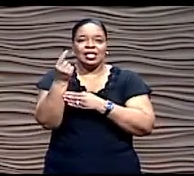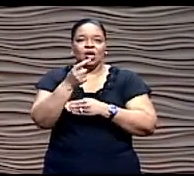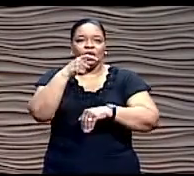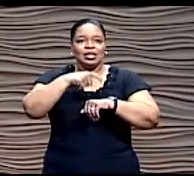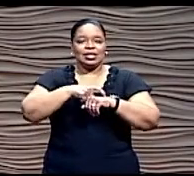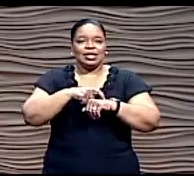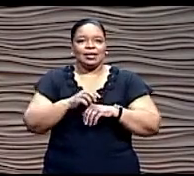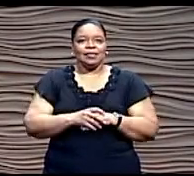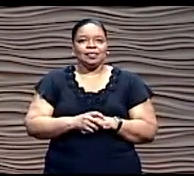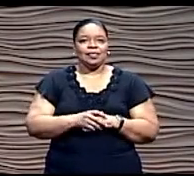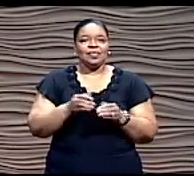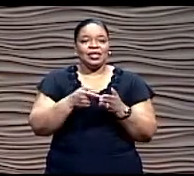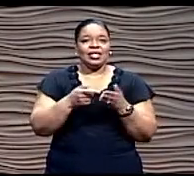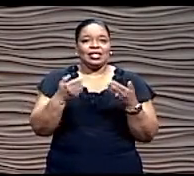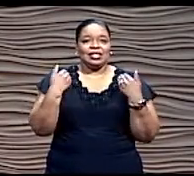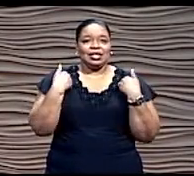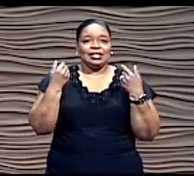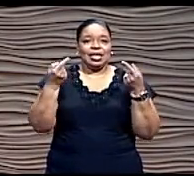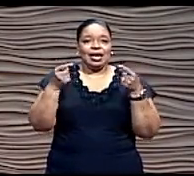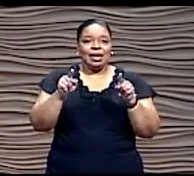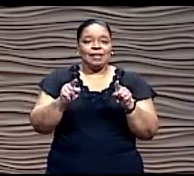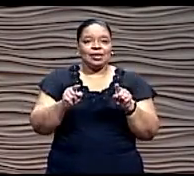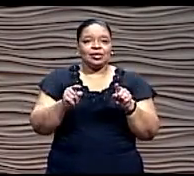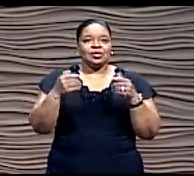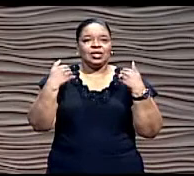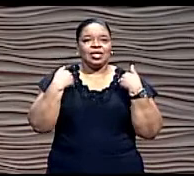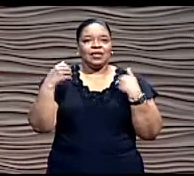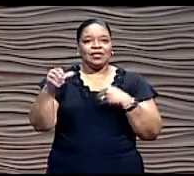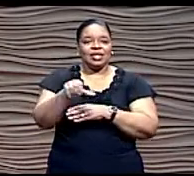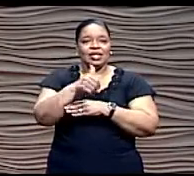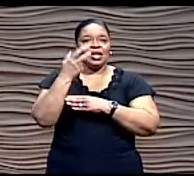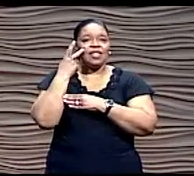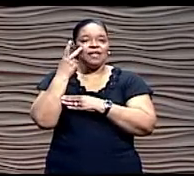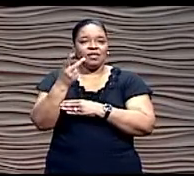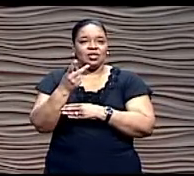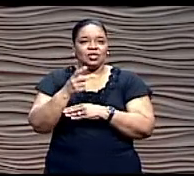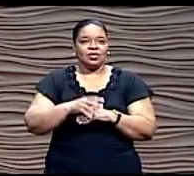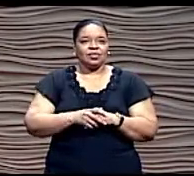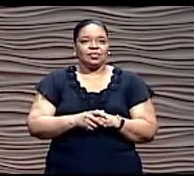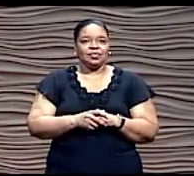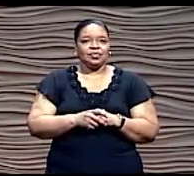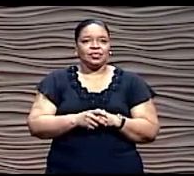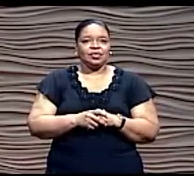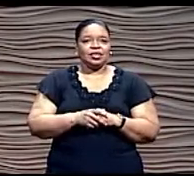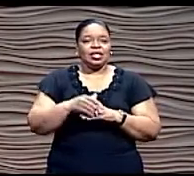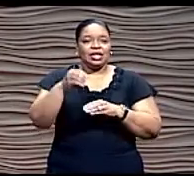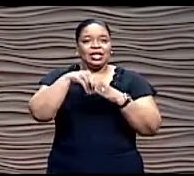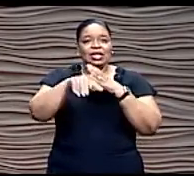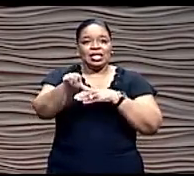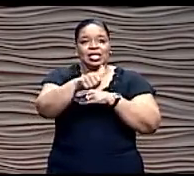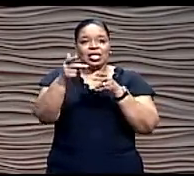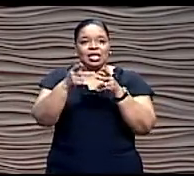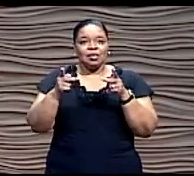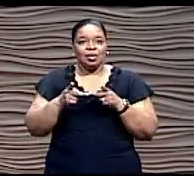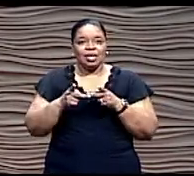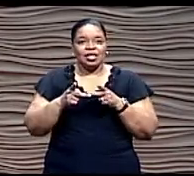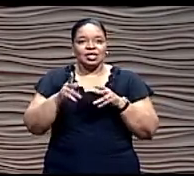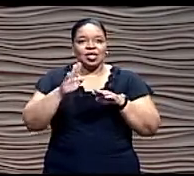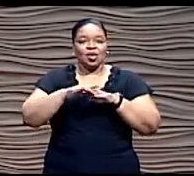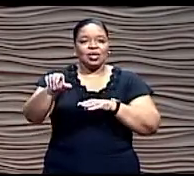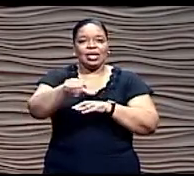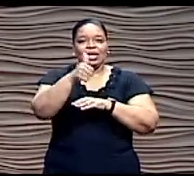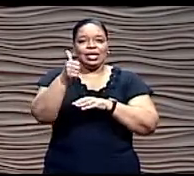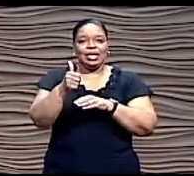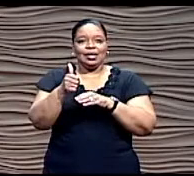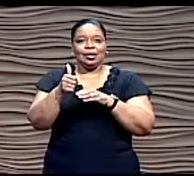time this happened. There's another vision in another place on another